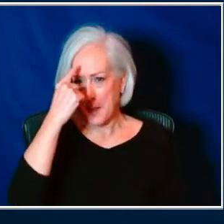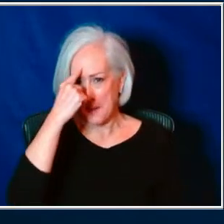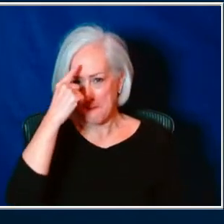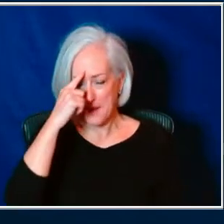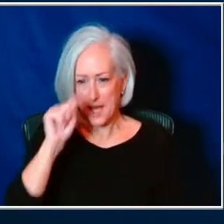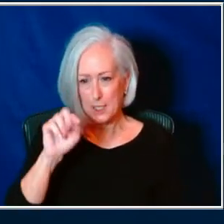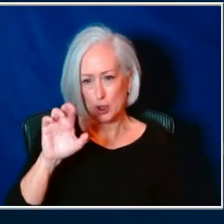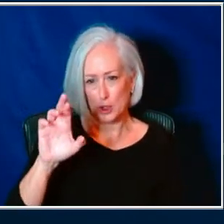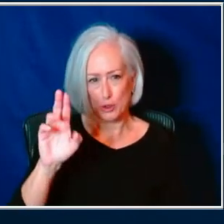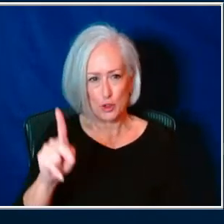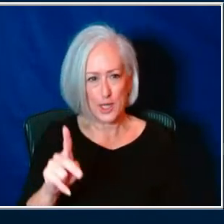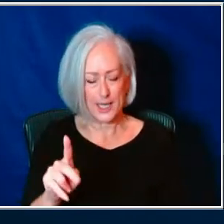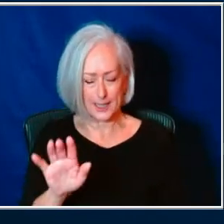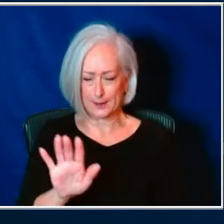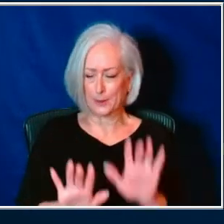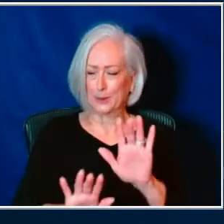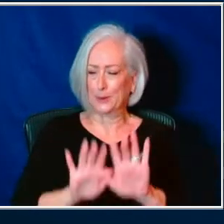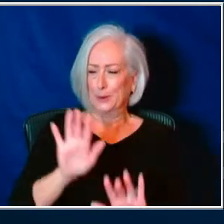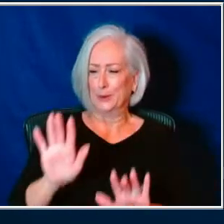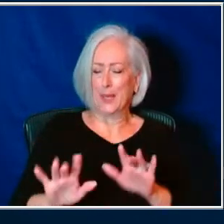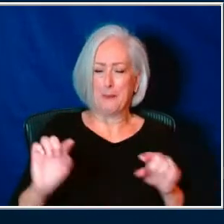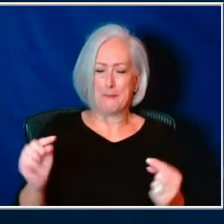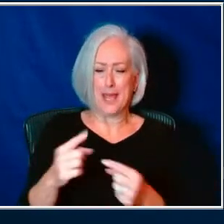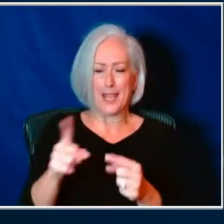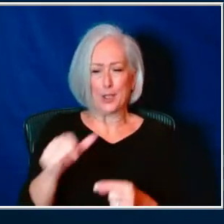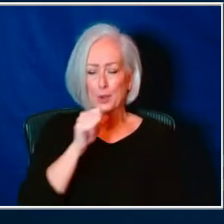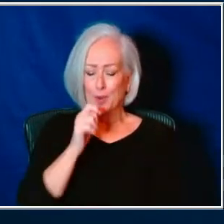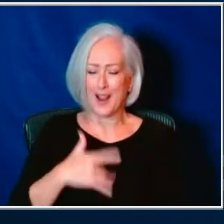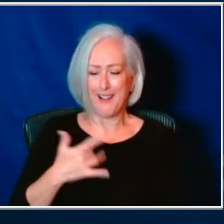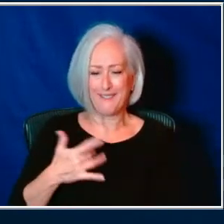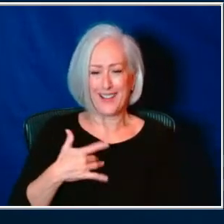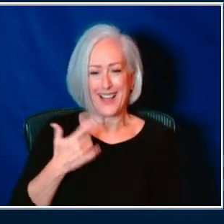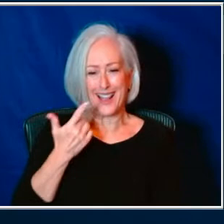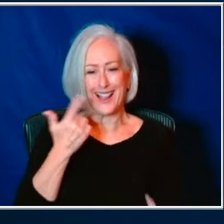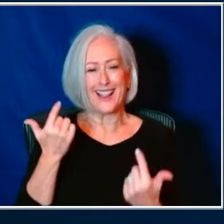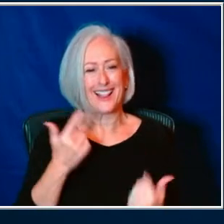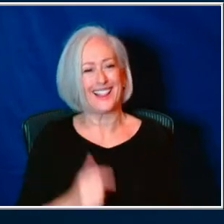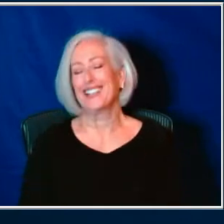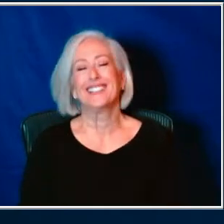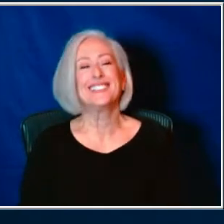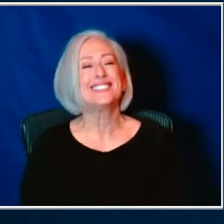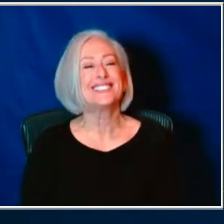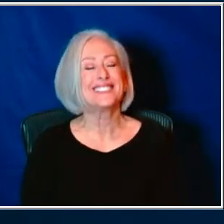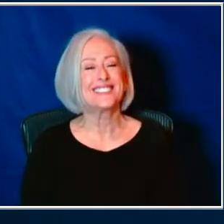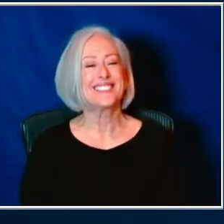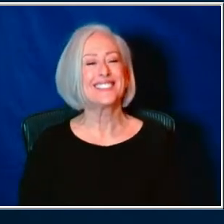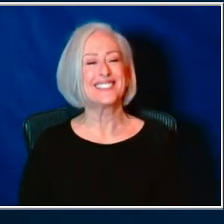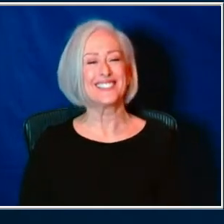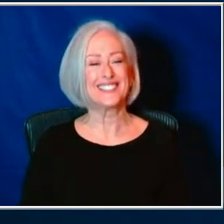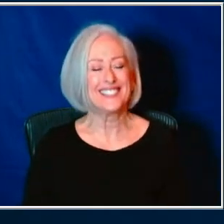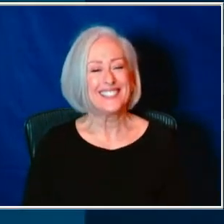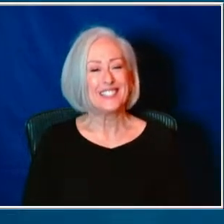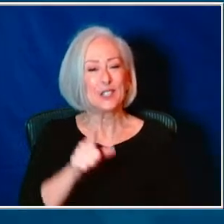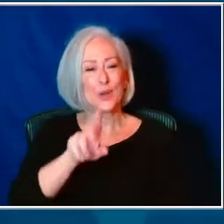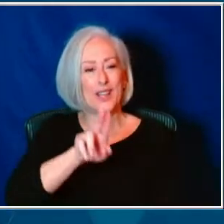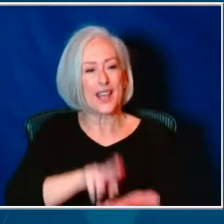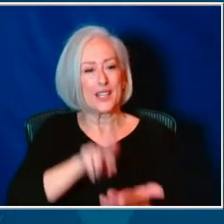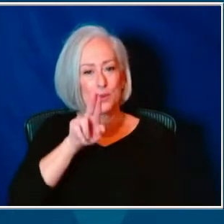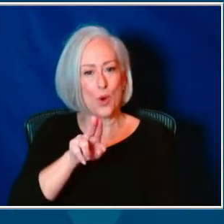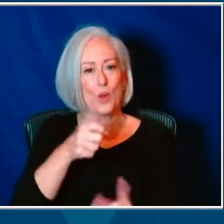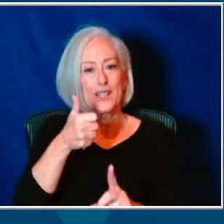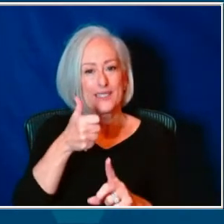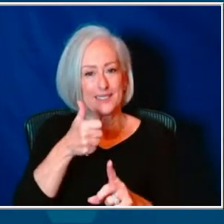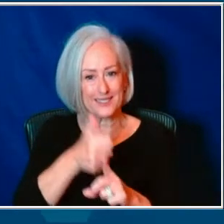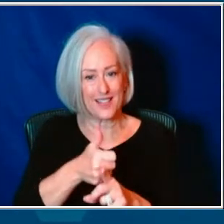Pain you do not feel. All right. Some participants are going to be enrolled in an enhanced self-care